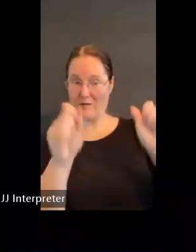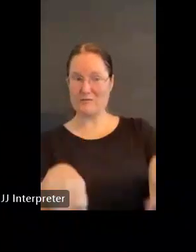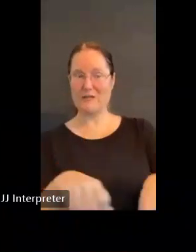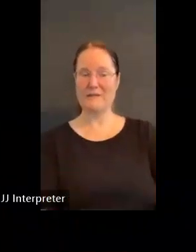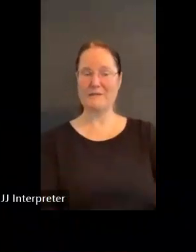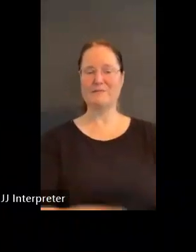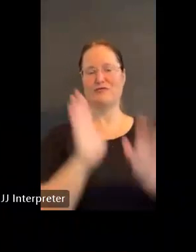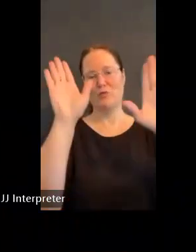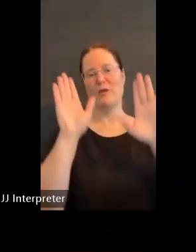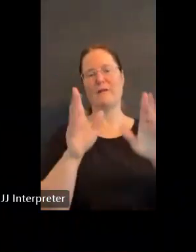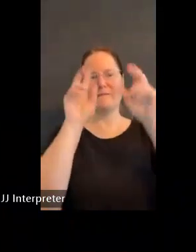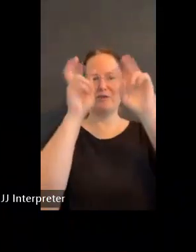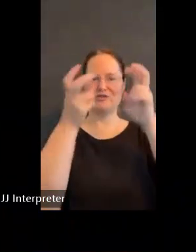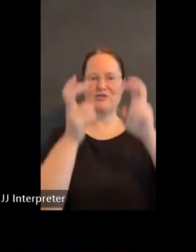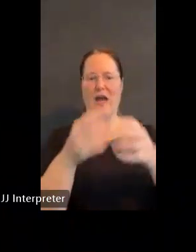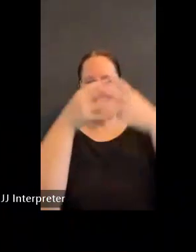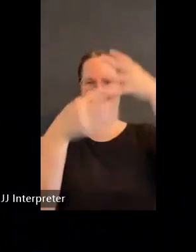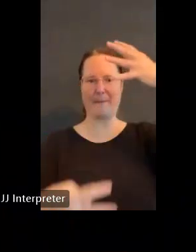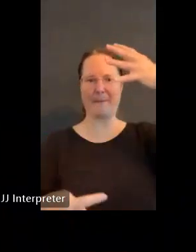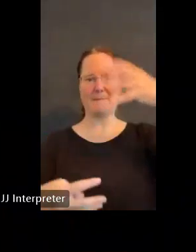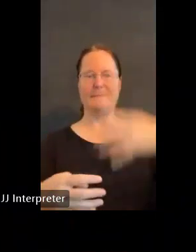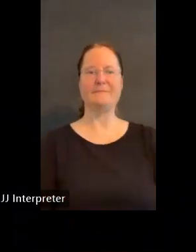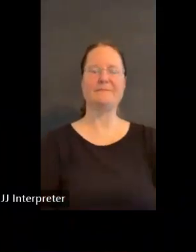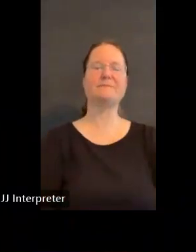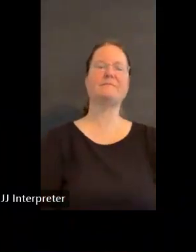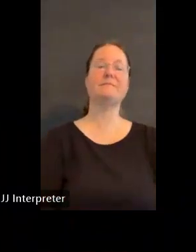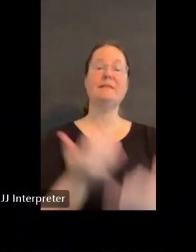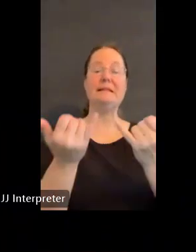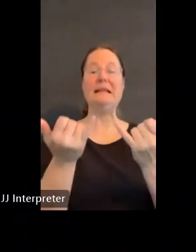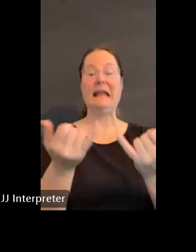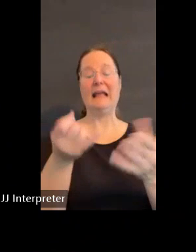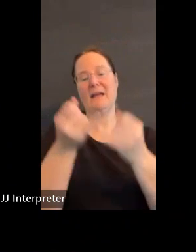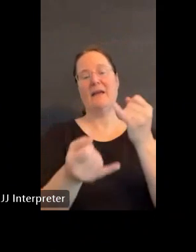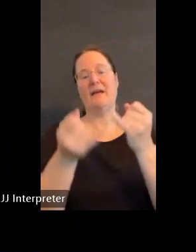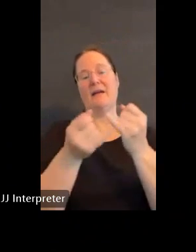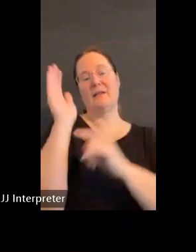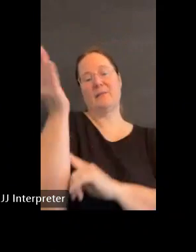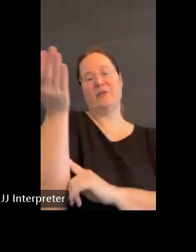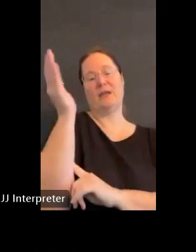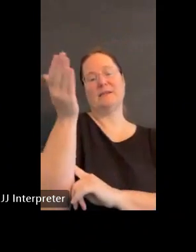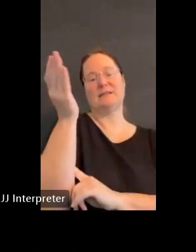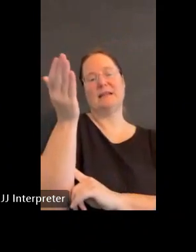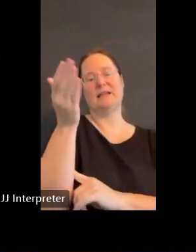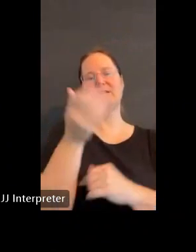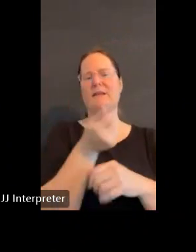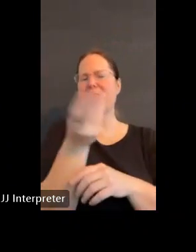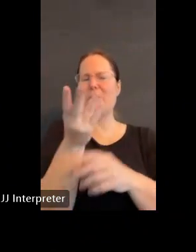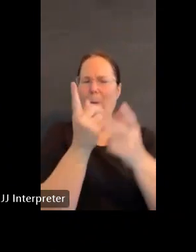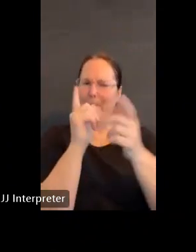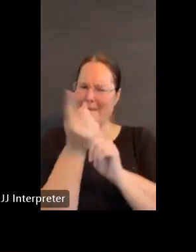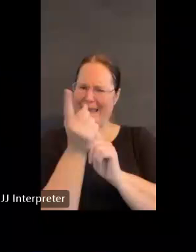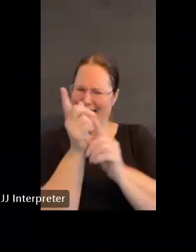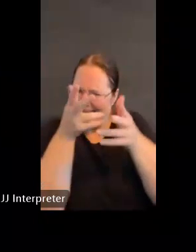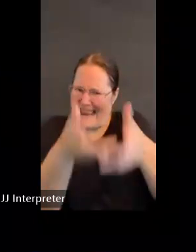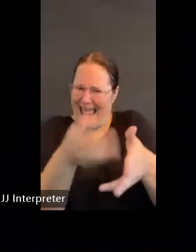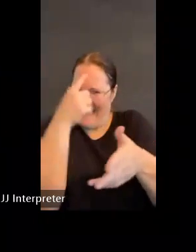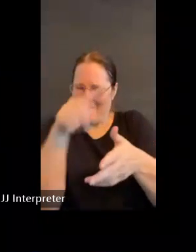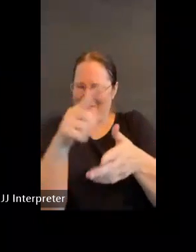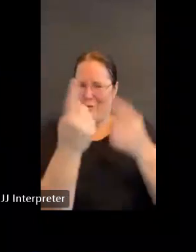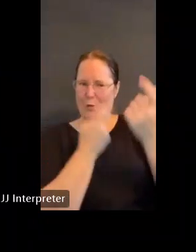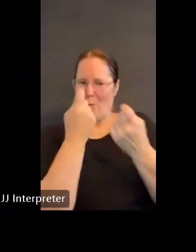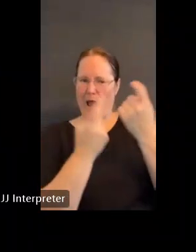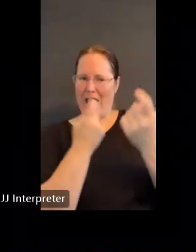All right, so we are at the end of the presentation and we've got a couple minutes for questions. I know there's been some activity in the chat, but I want